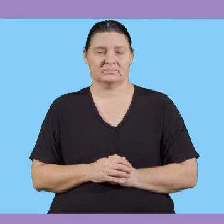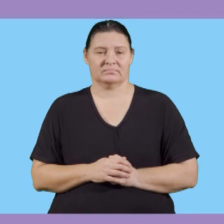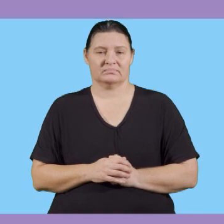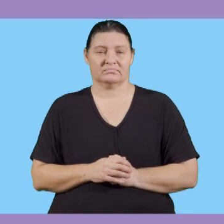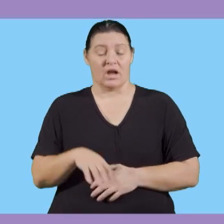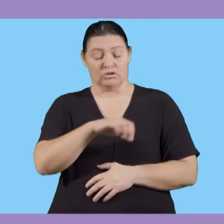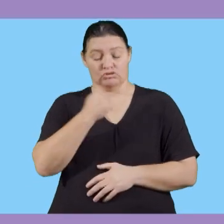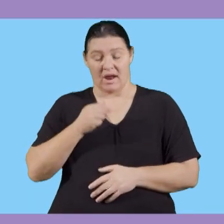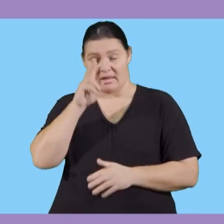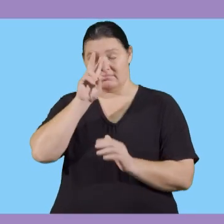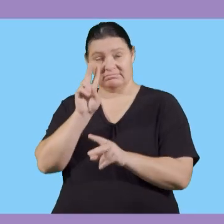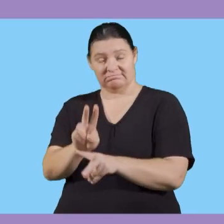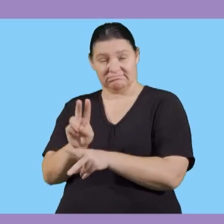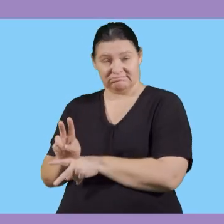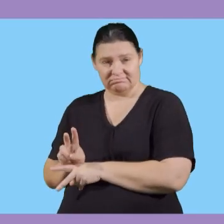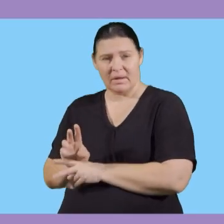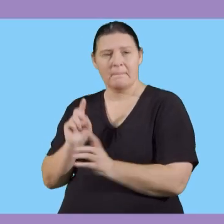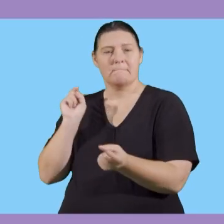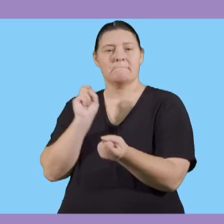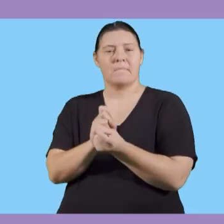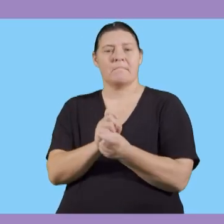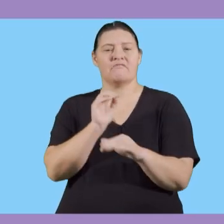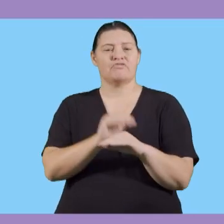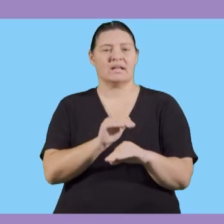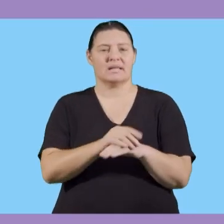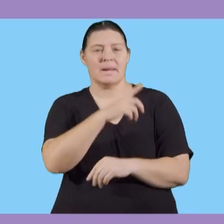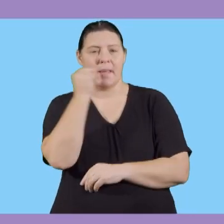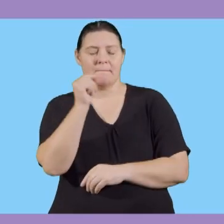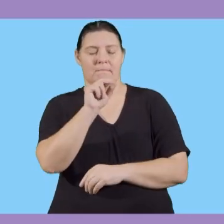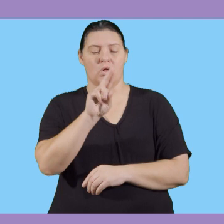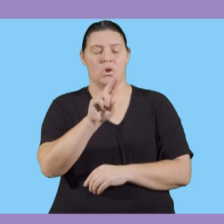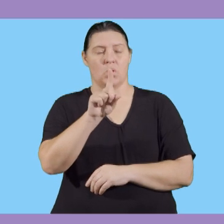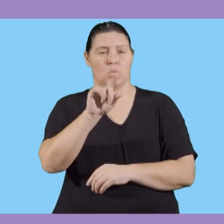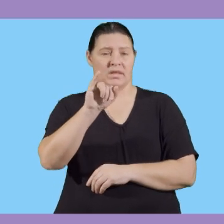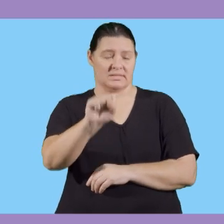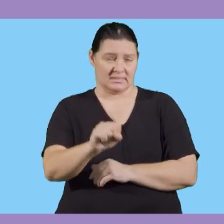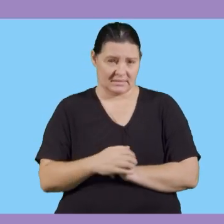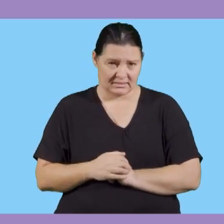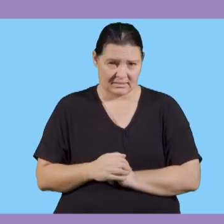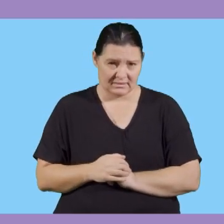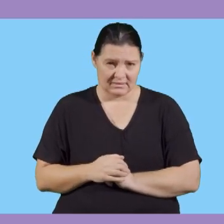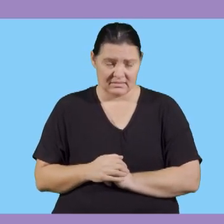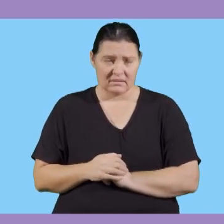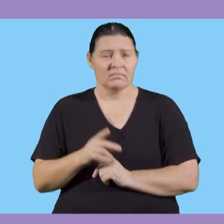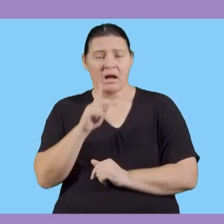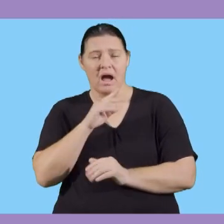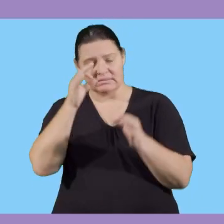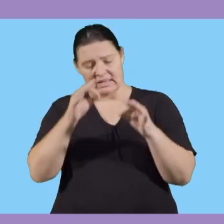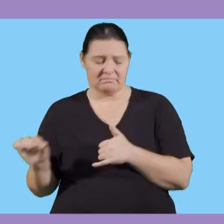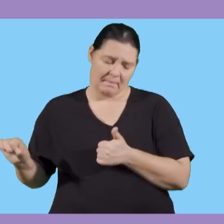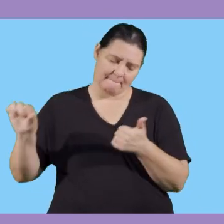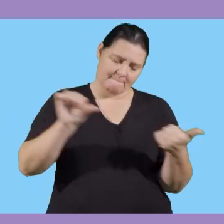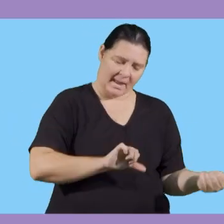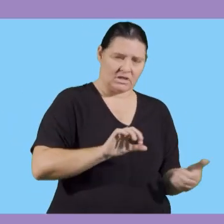While in China, Nims meets a friend named Louis. So Louis decides to go back to